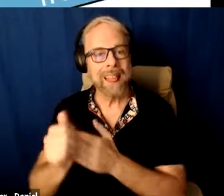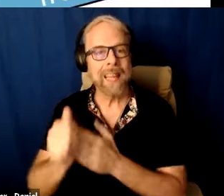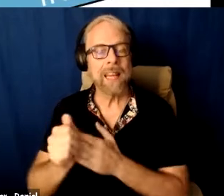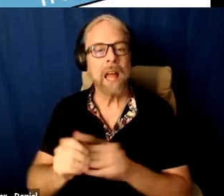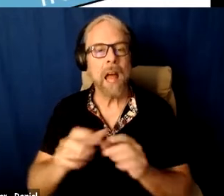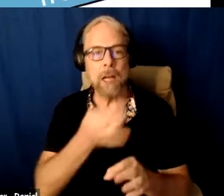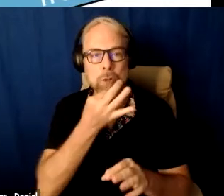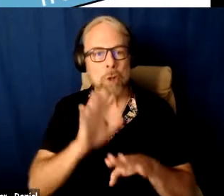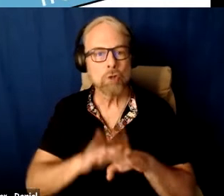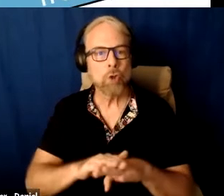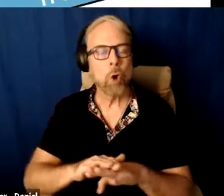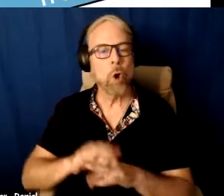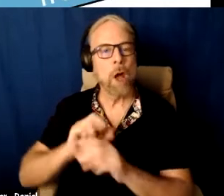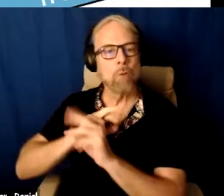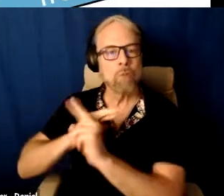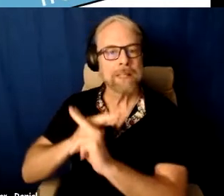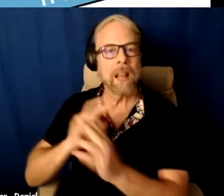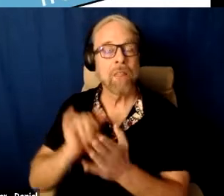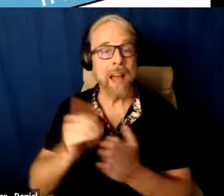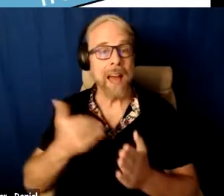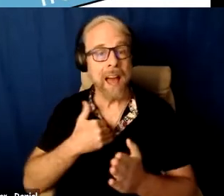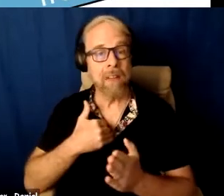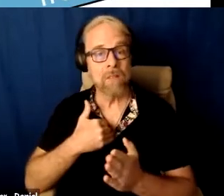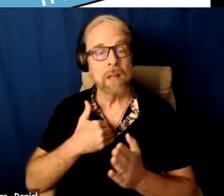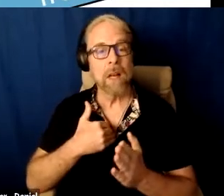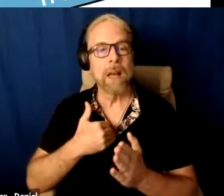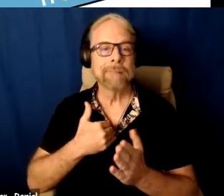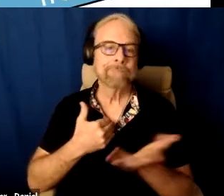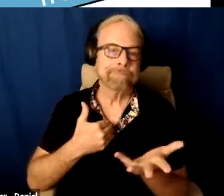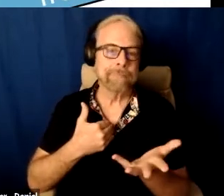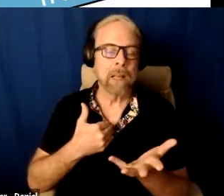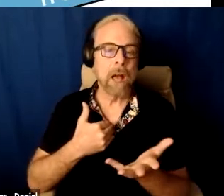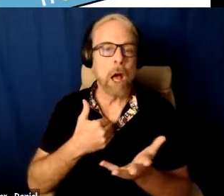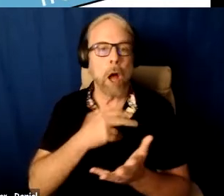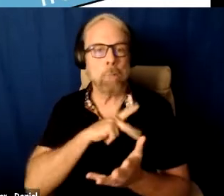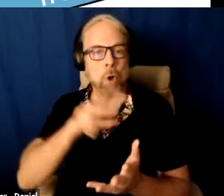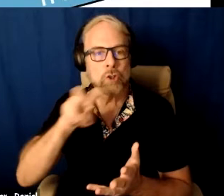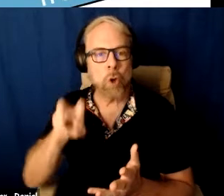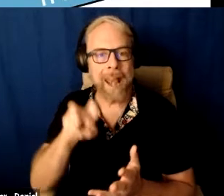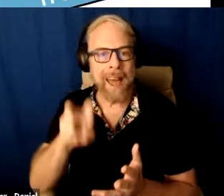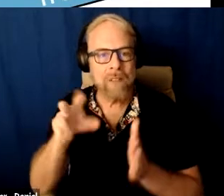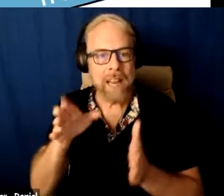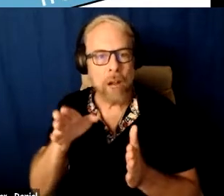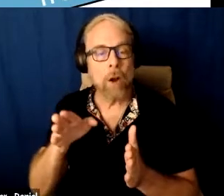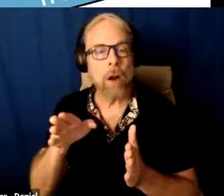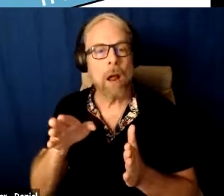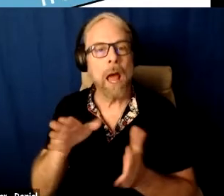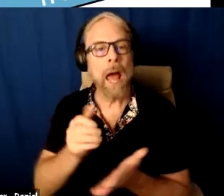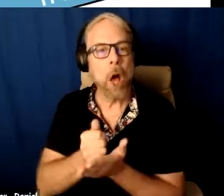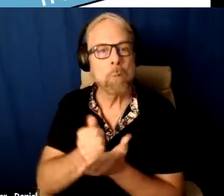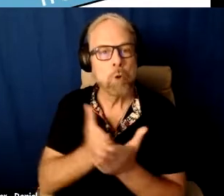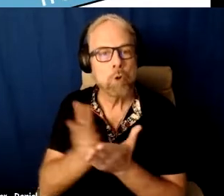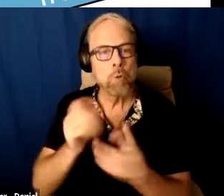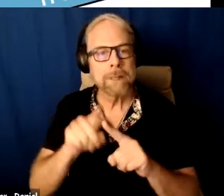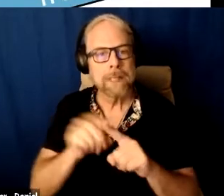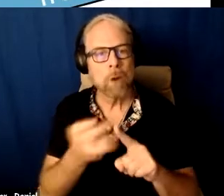that having a navigator to help you make your way through resources in